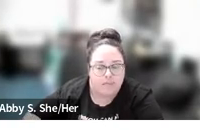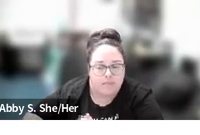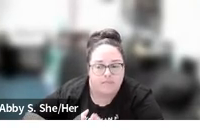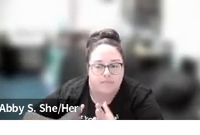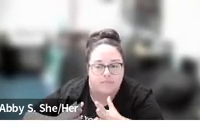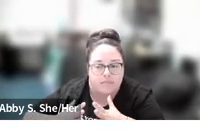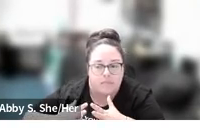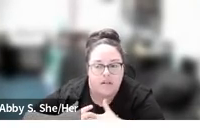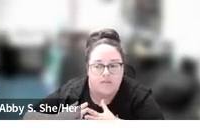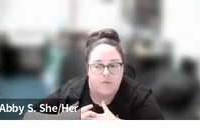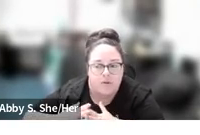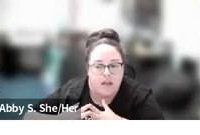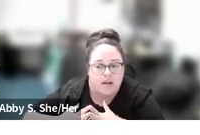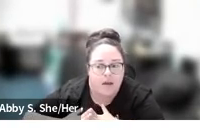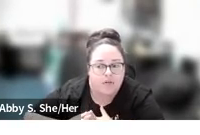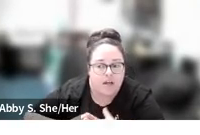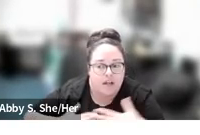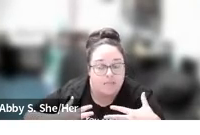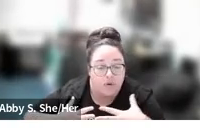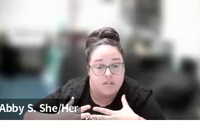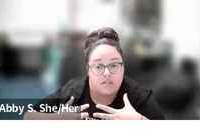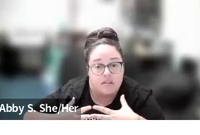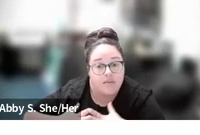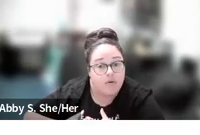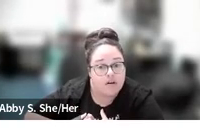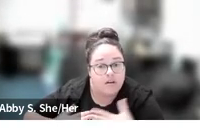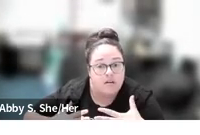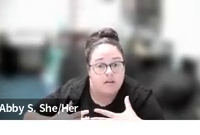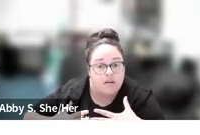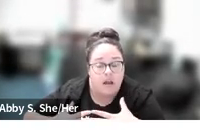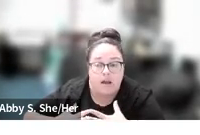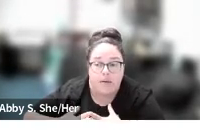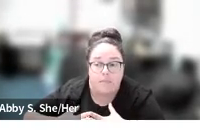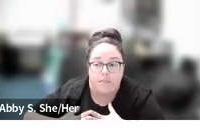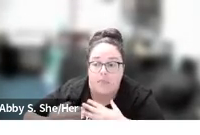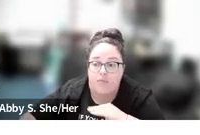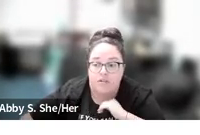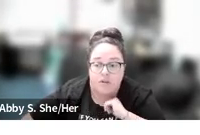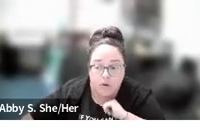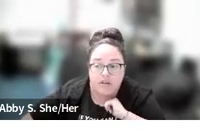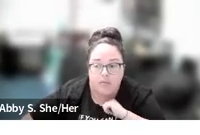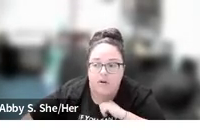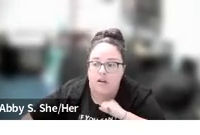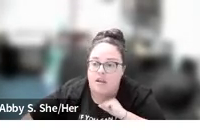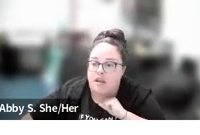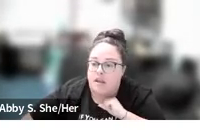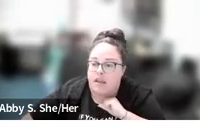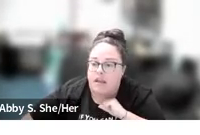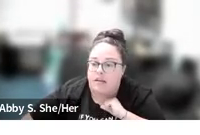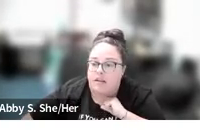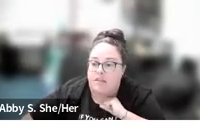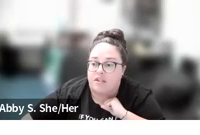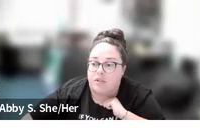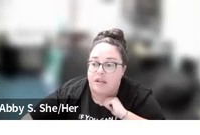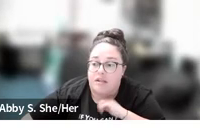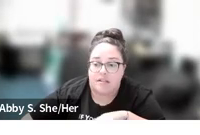with an individual on how to create a Morse keyboard, a Morse code keyboard,